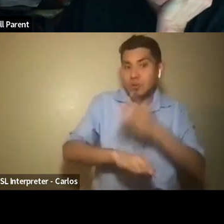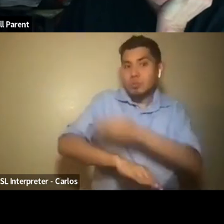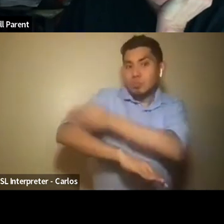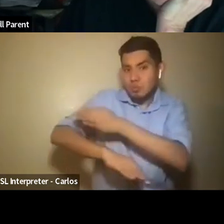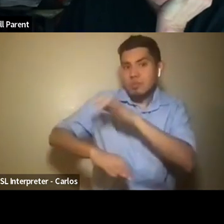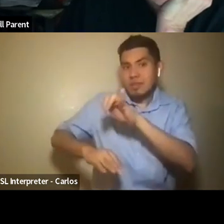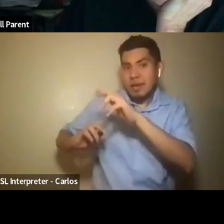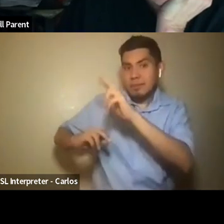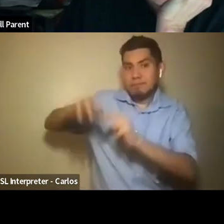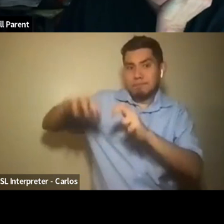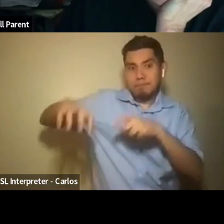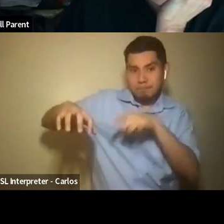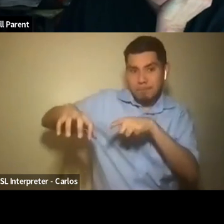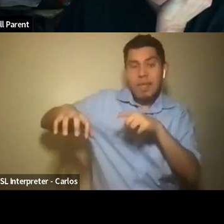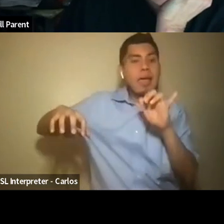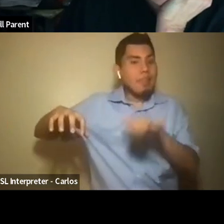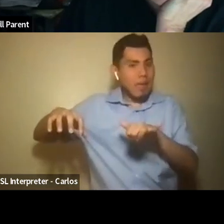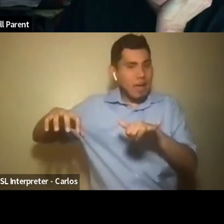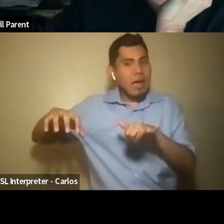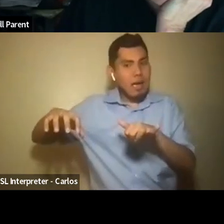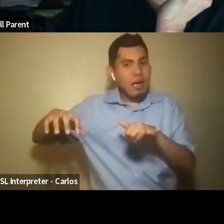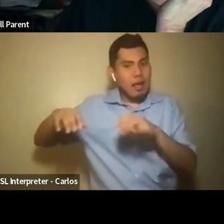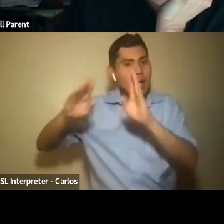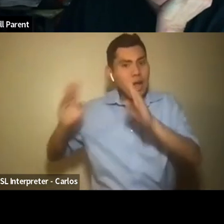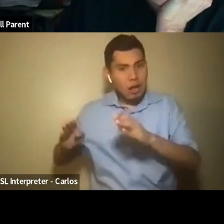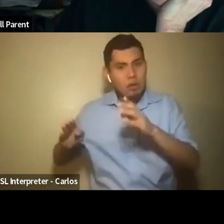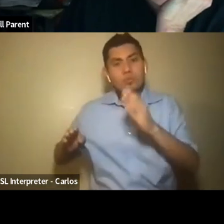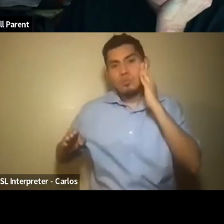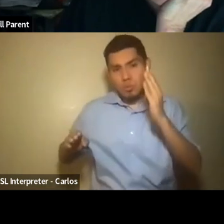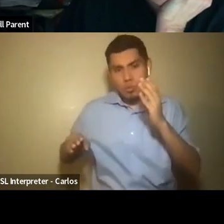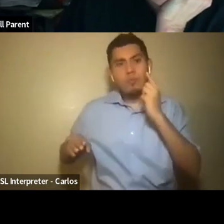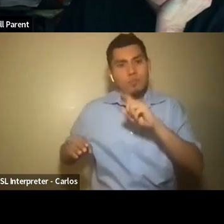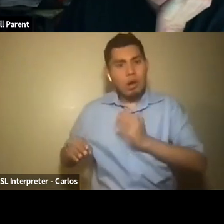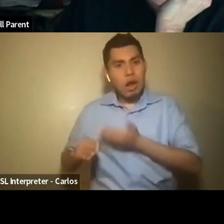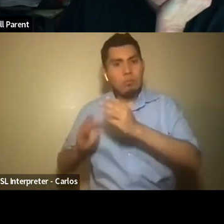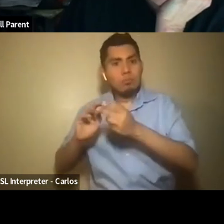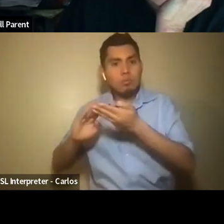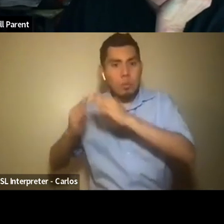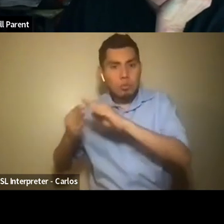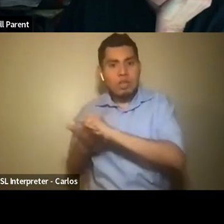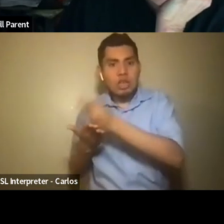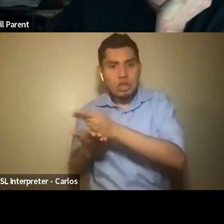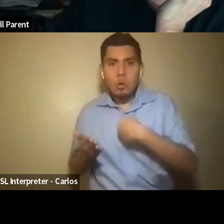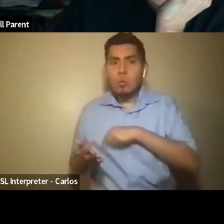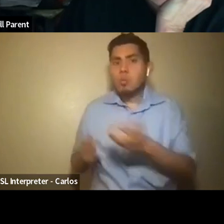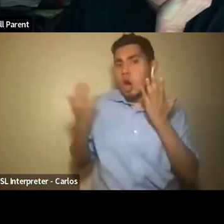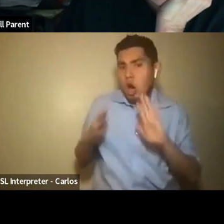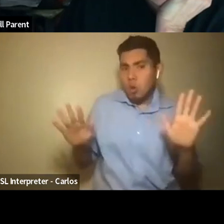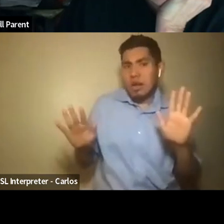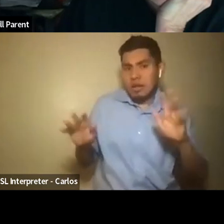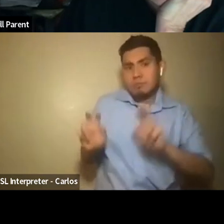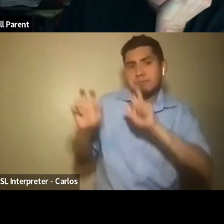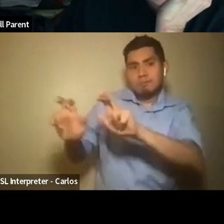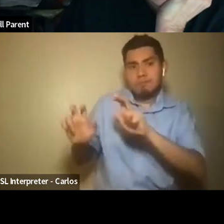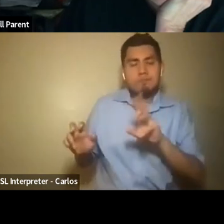know, that is the building that will house the future VAP community kitchen. And we are already contributing nearly $600,000 in